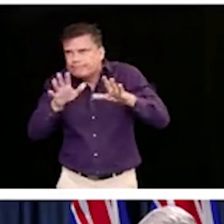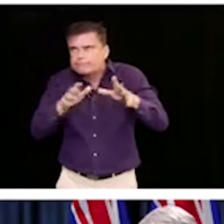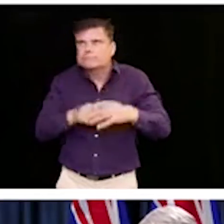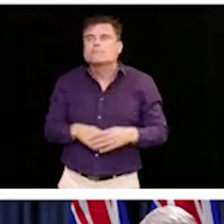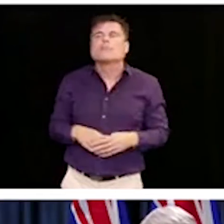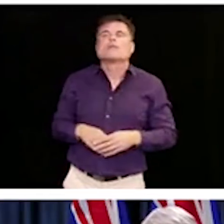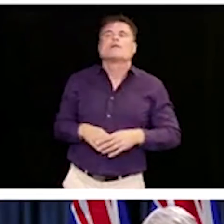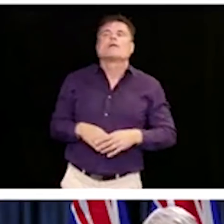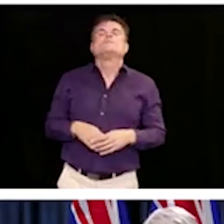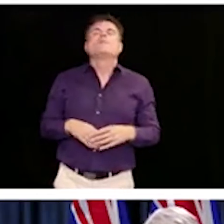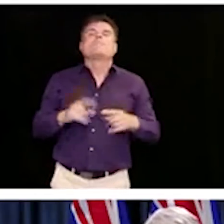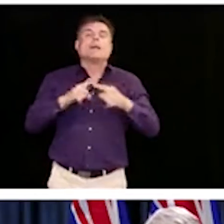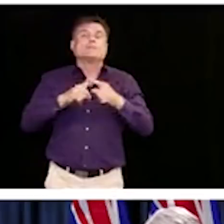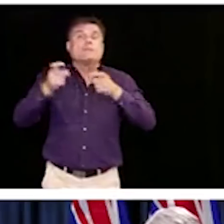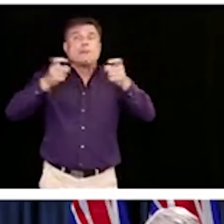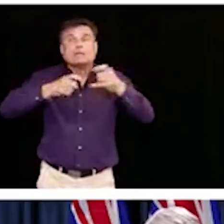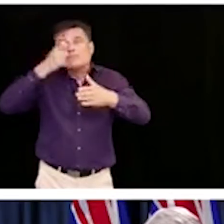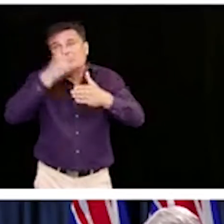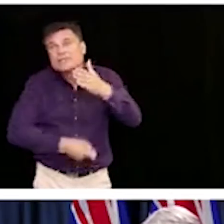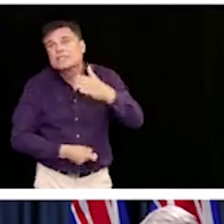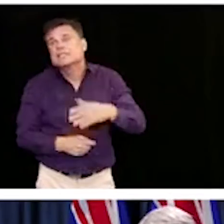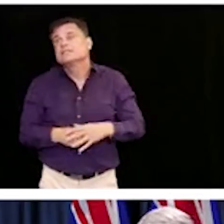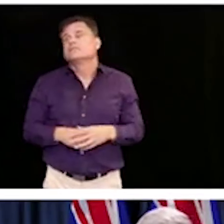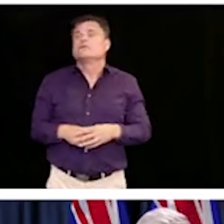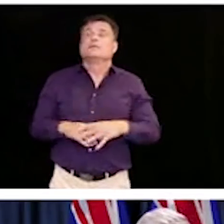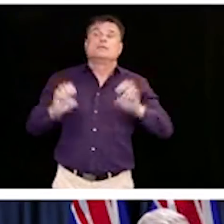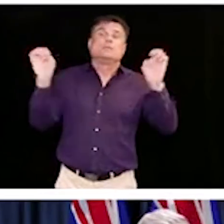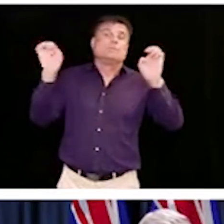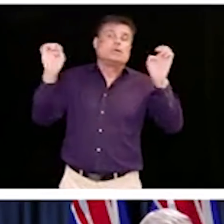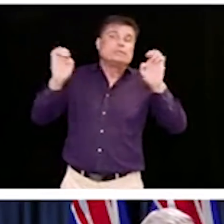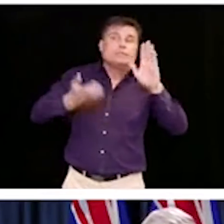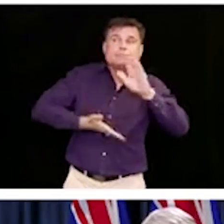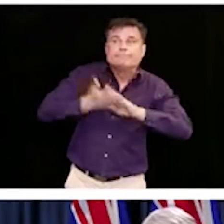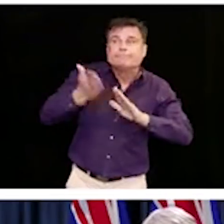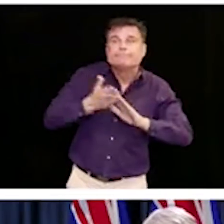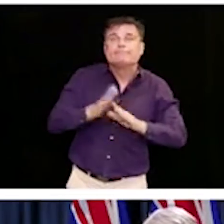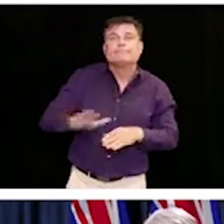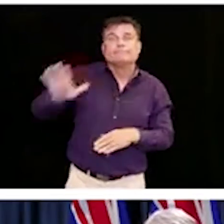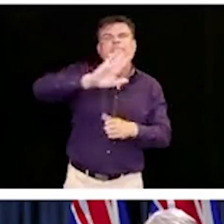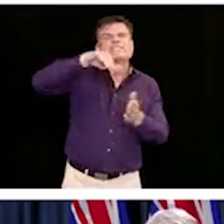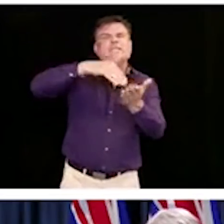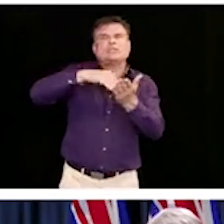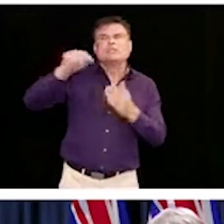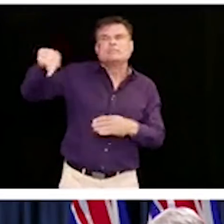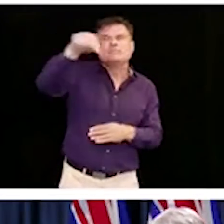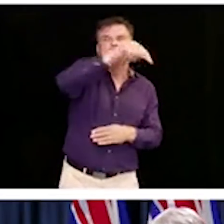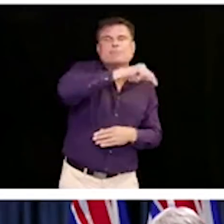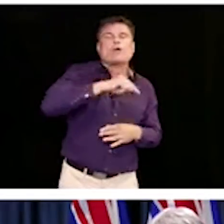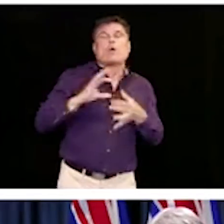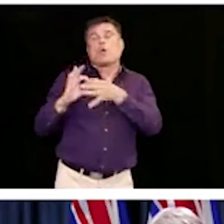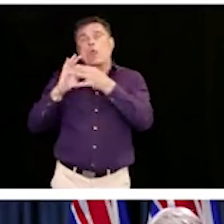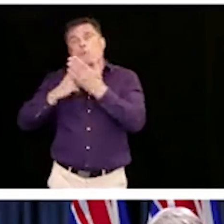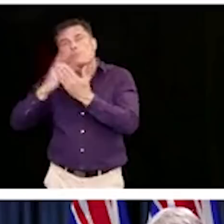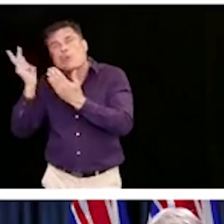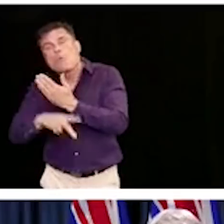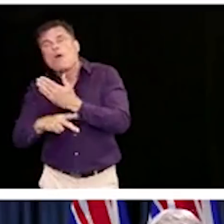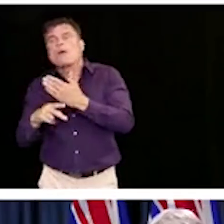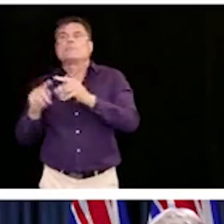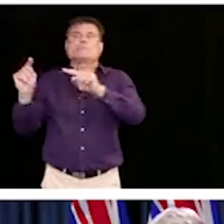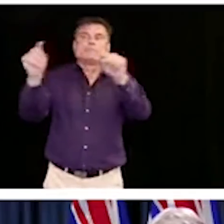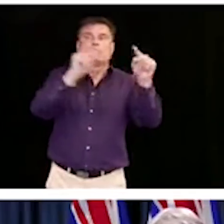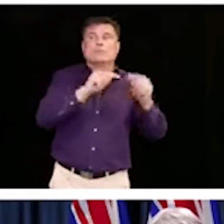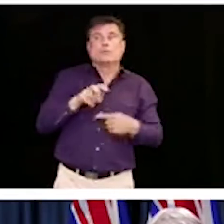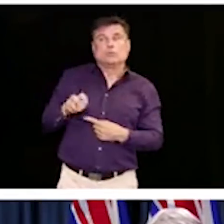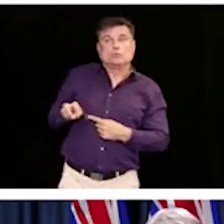management costs, which includes everything from emergency operation centers to coordination. The issue of